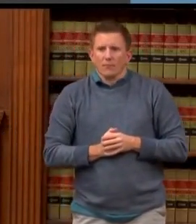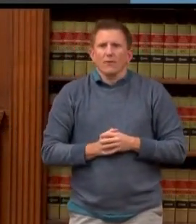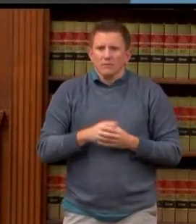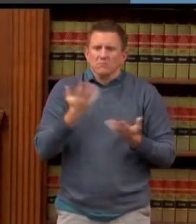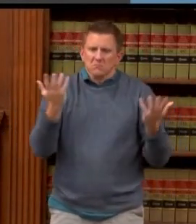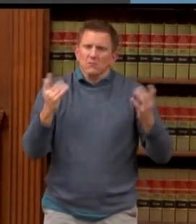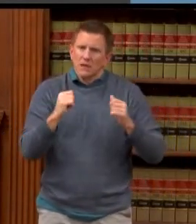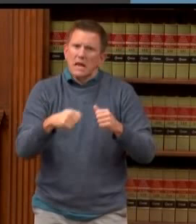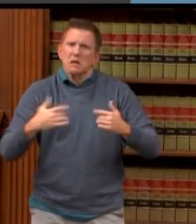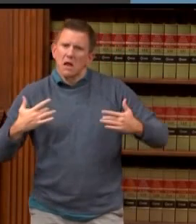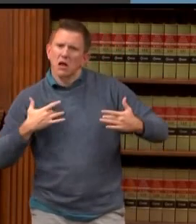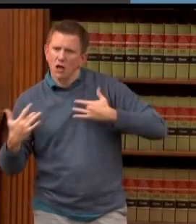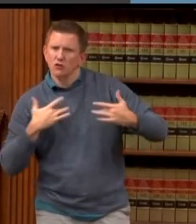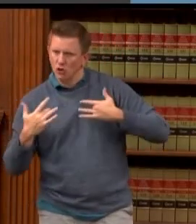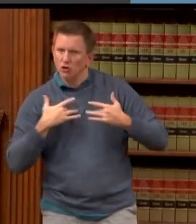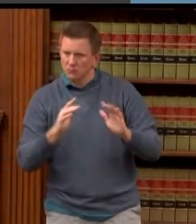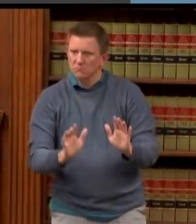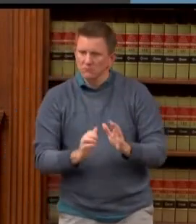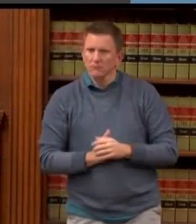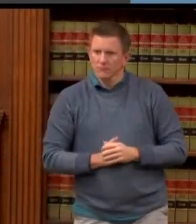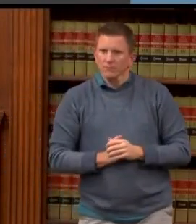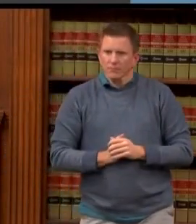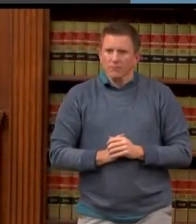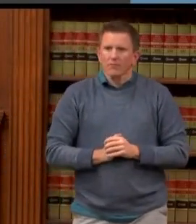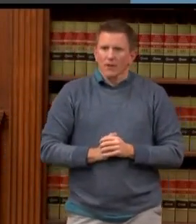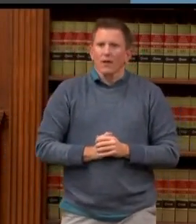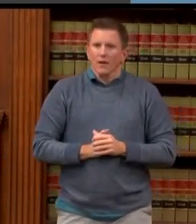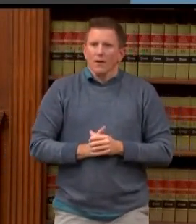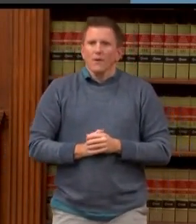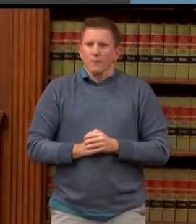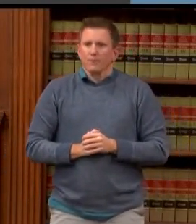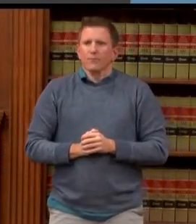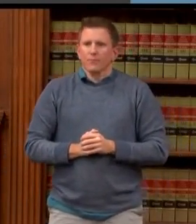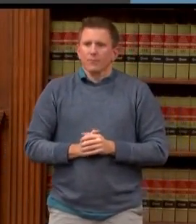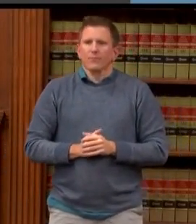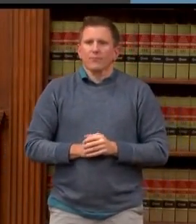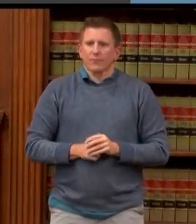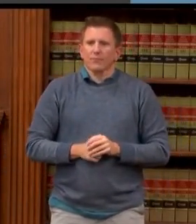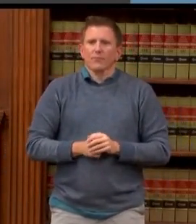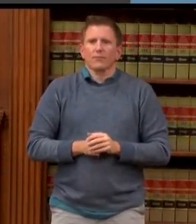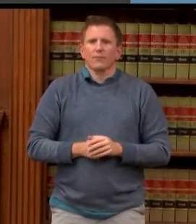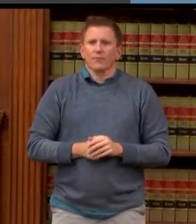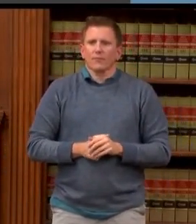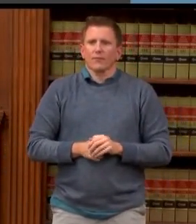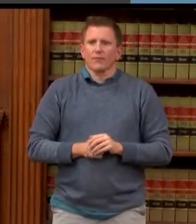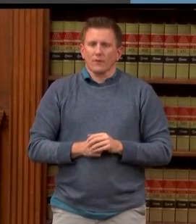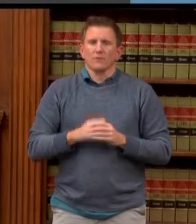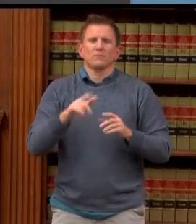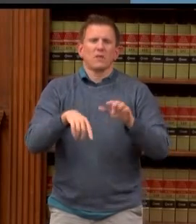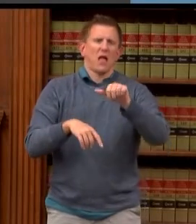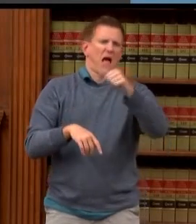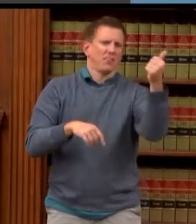Mayor, this is Chris Vanderveen from 9 News. I want to ask you and Bob this sort of the same question. Whoever wants to answer, it's fine.